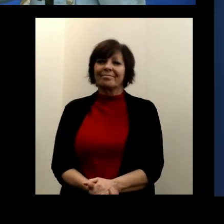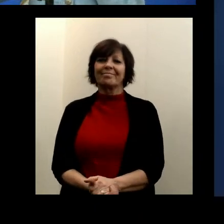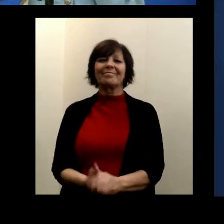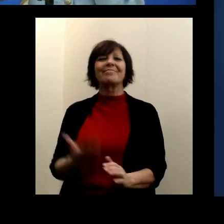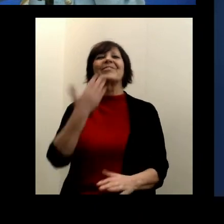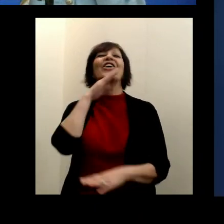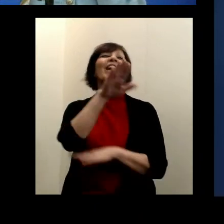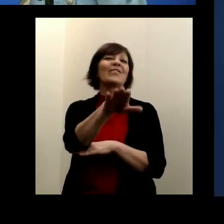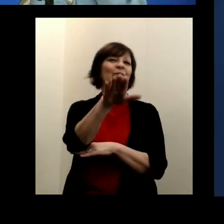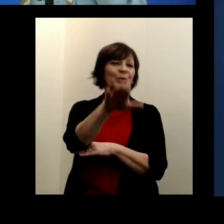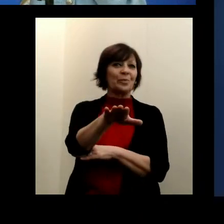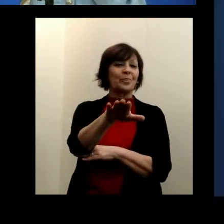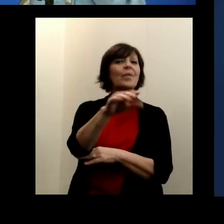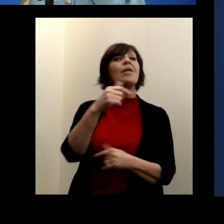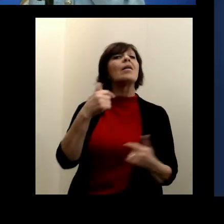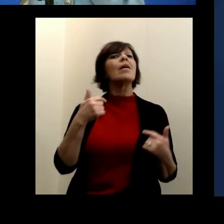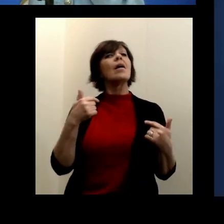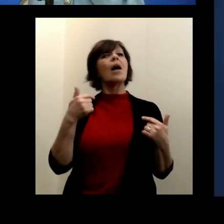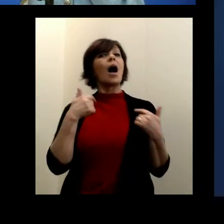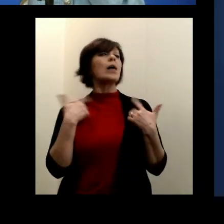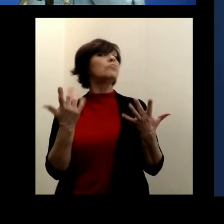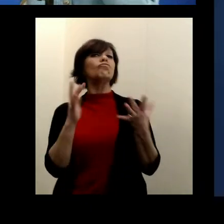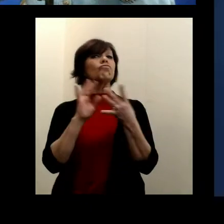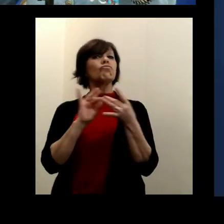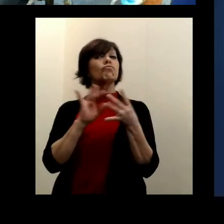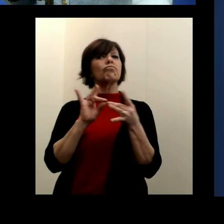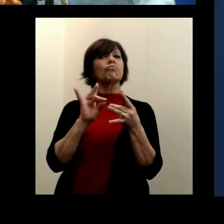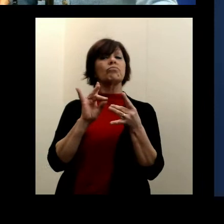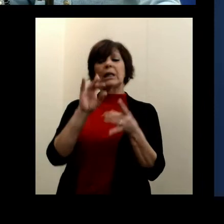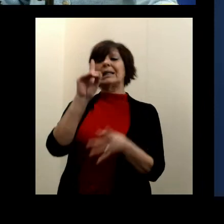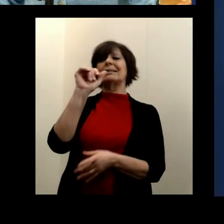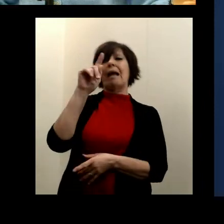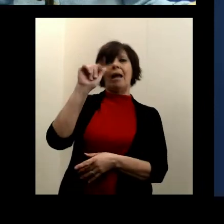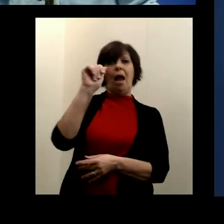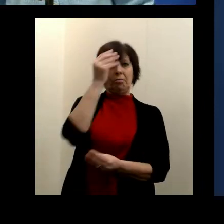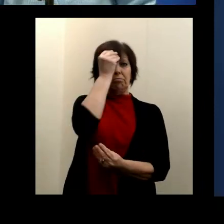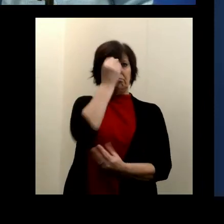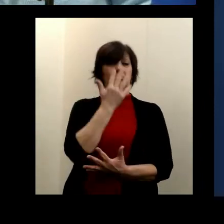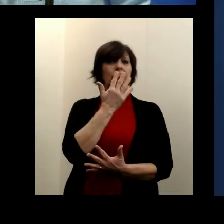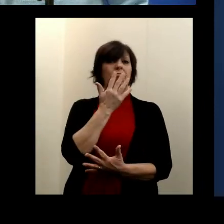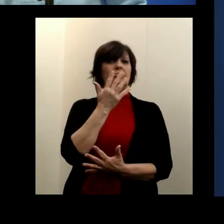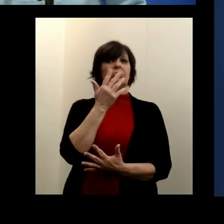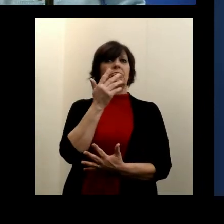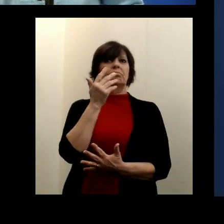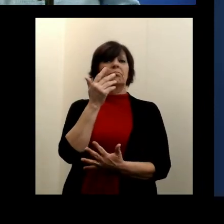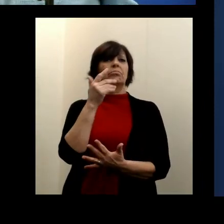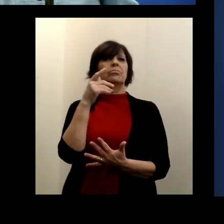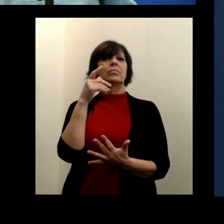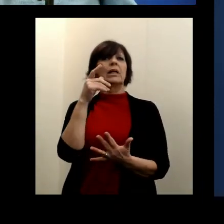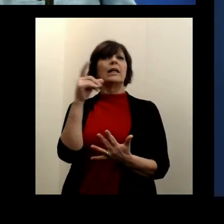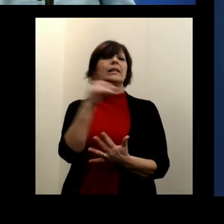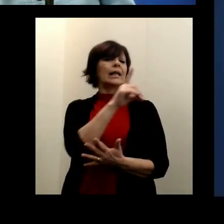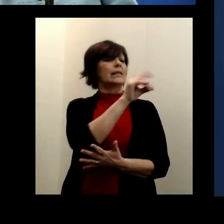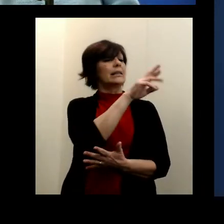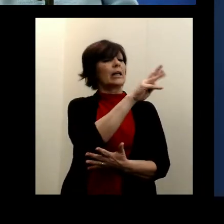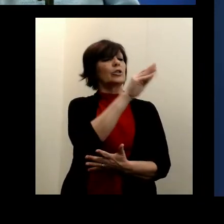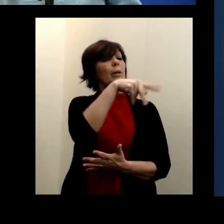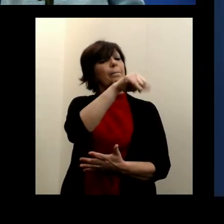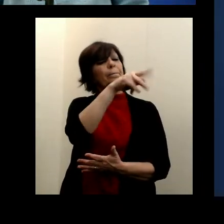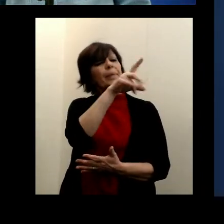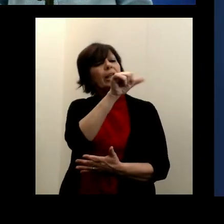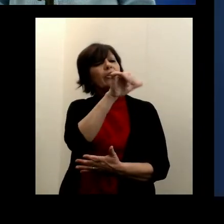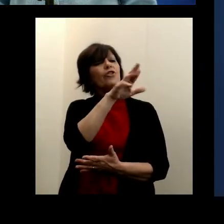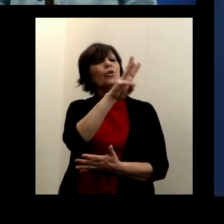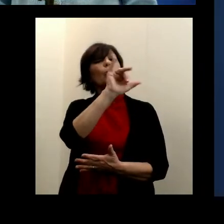Good afternoon. So I'm going to talk about data that was put together by Dr. Peter Winkelstein from the